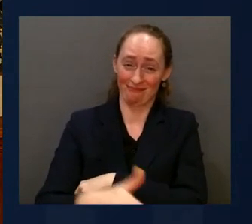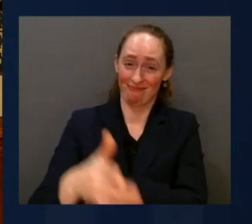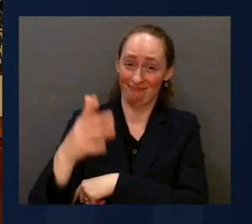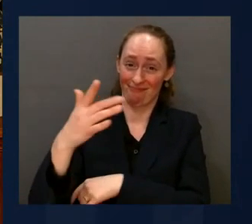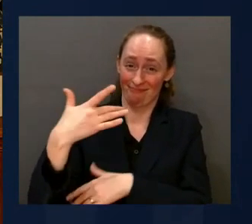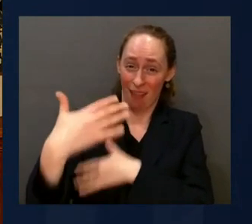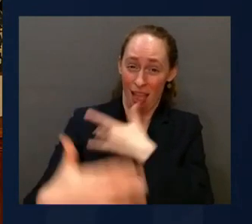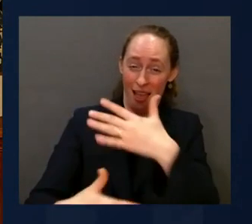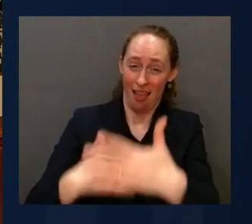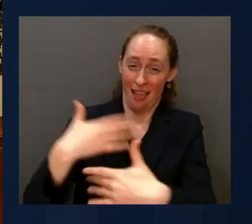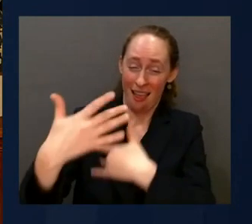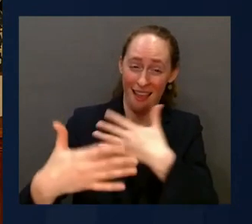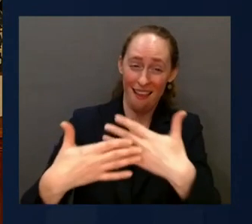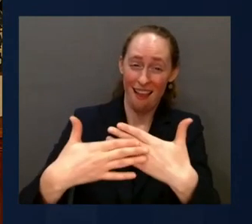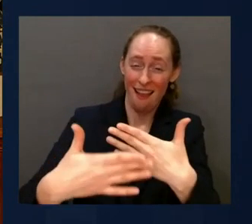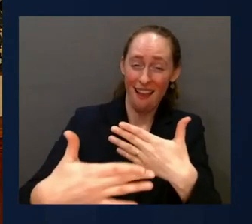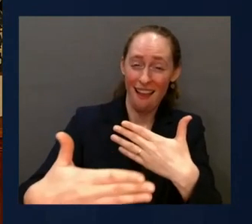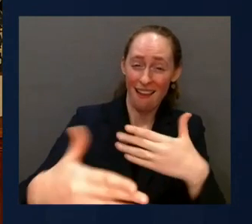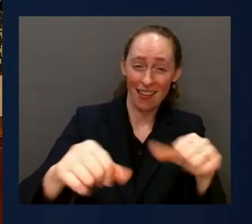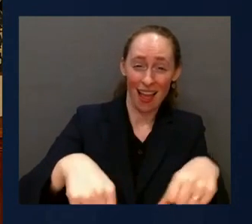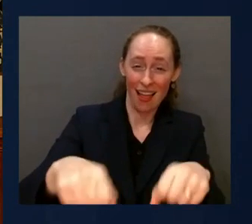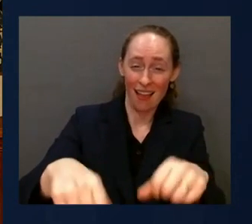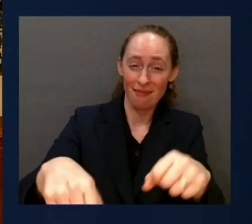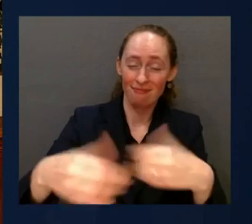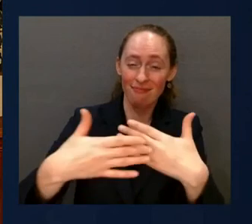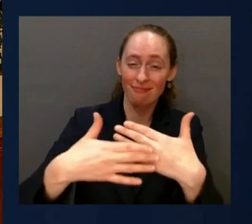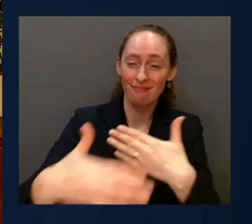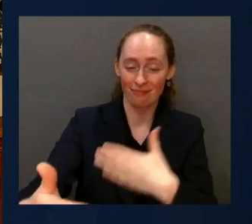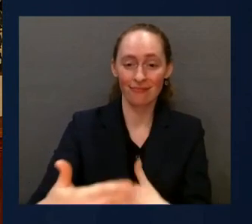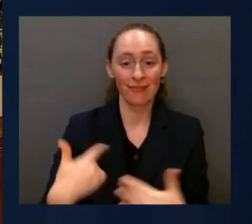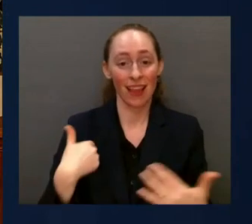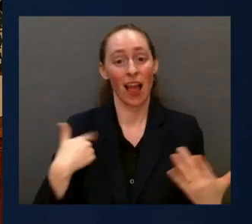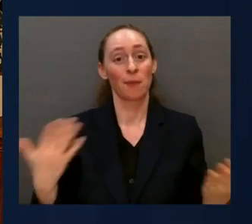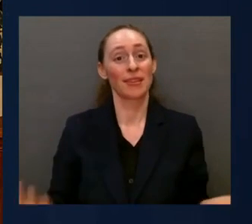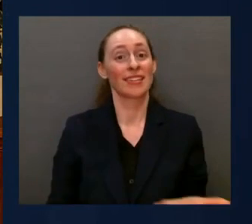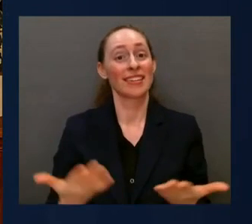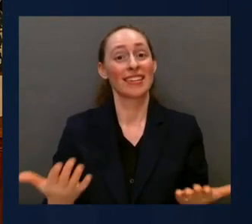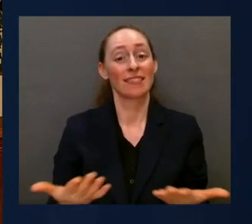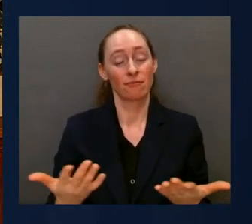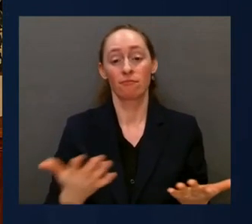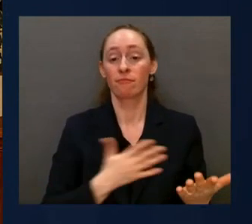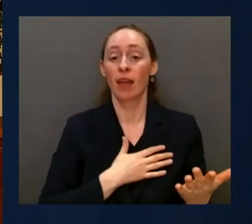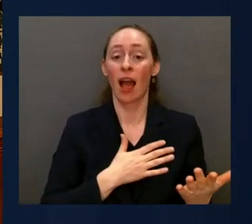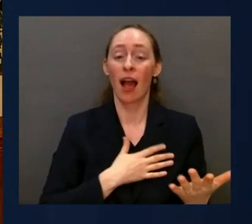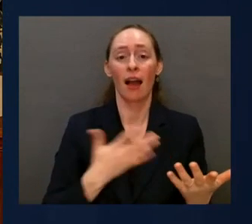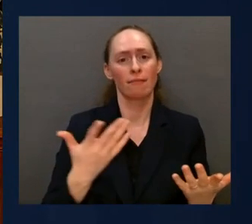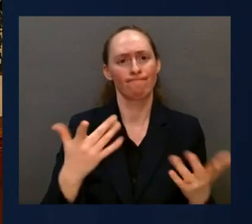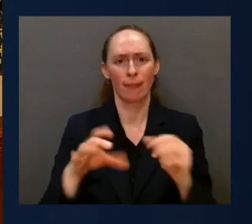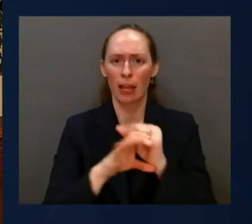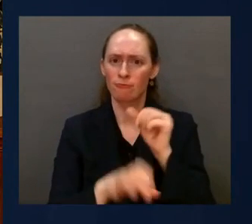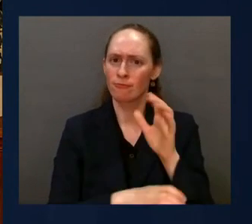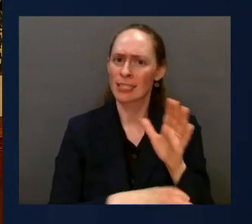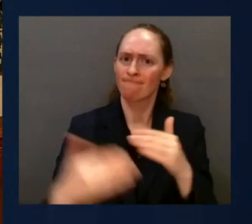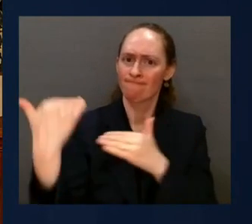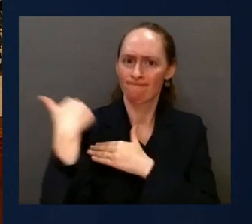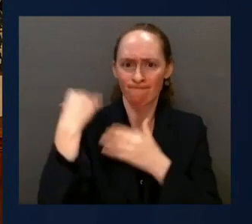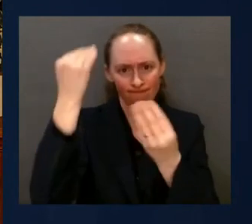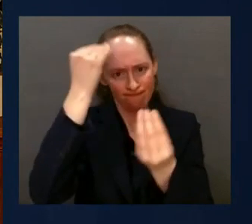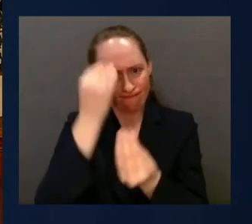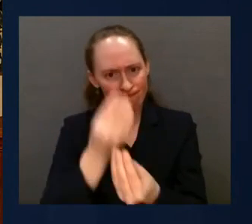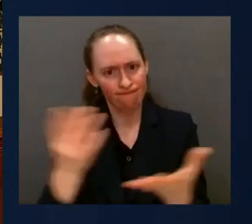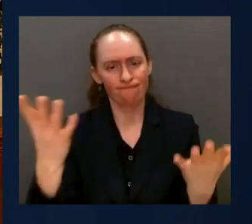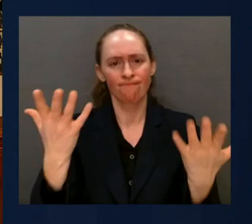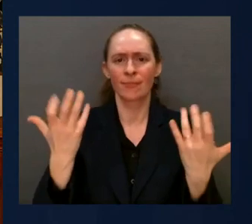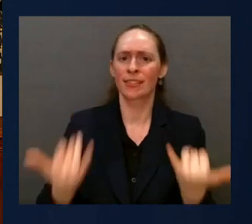my constitutional obligation to report in the State of the Union. And here's my report. Because the soul of this nation